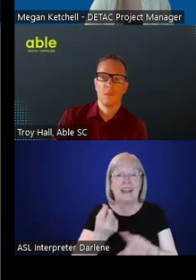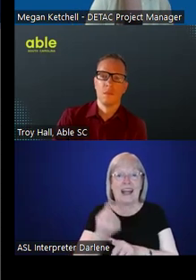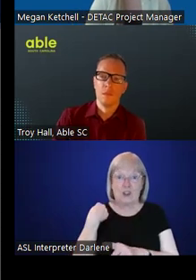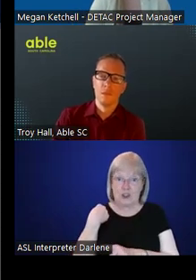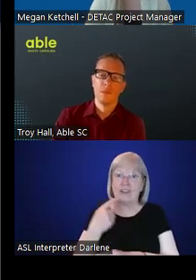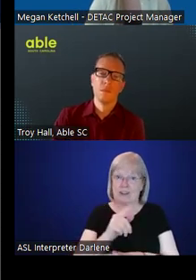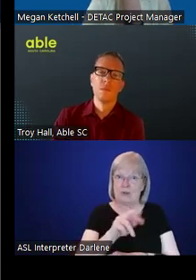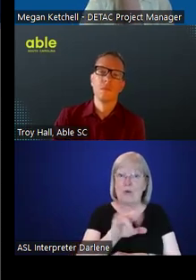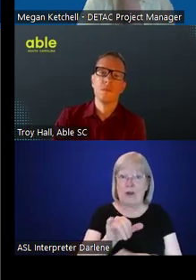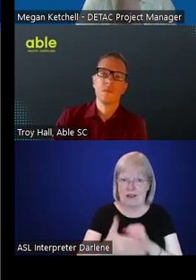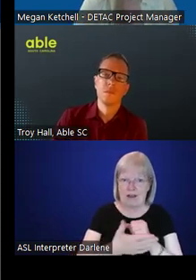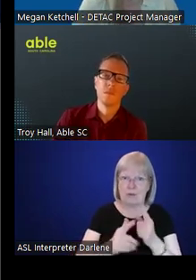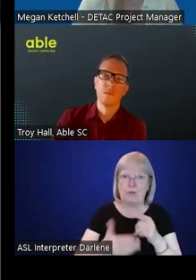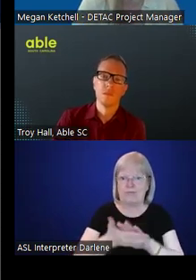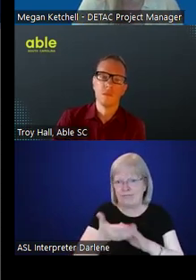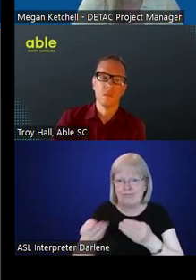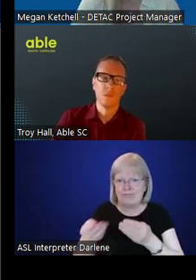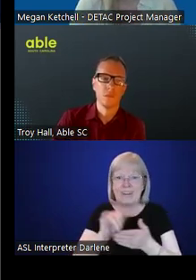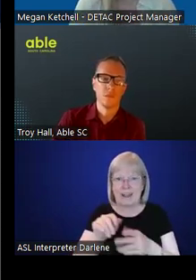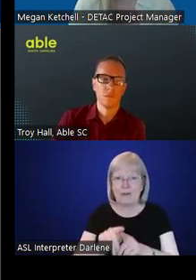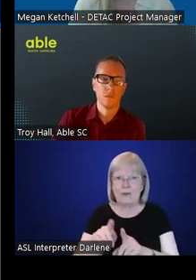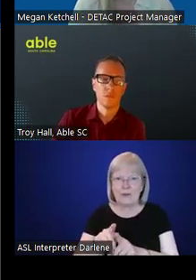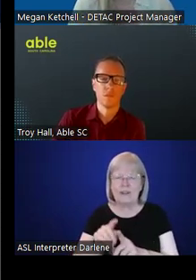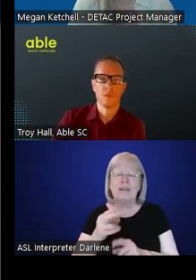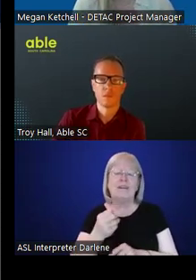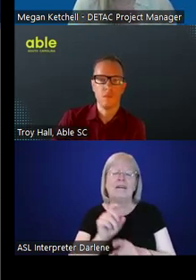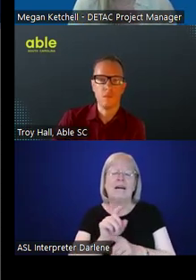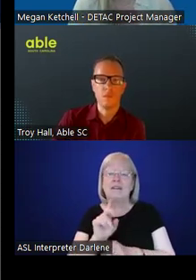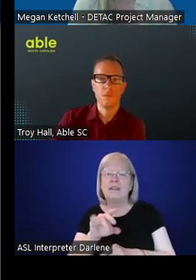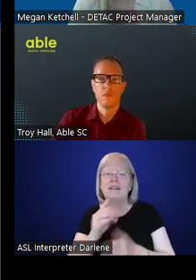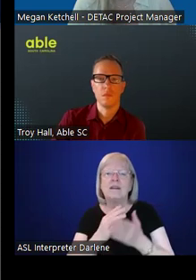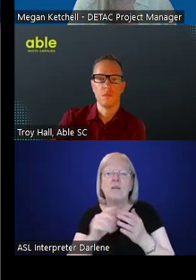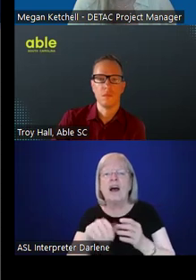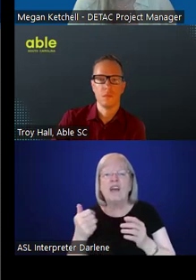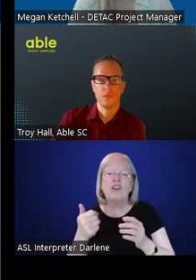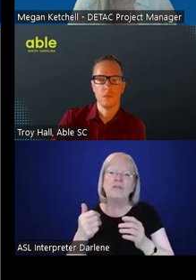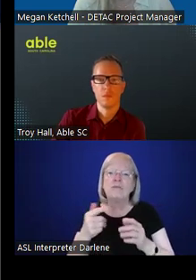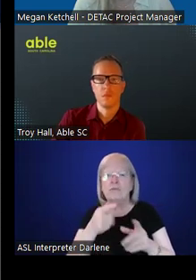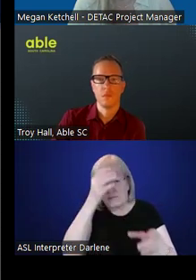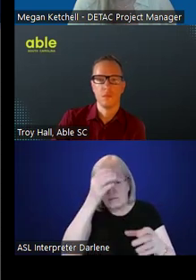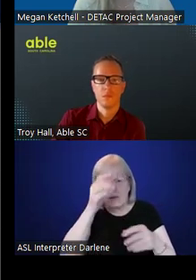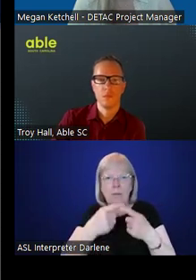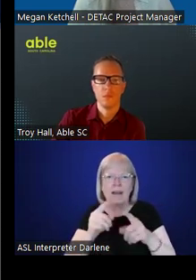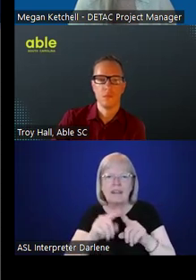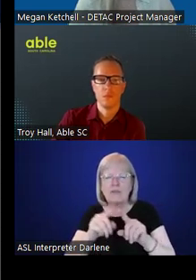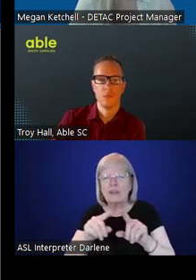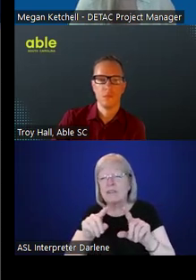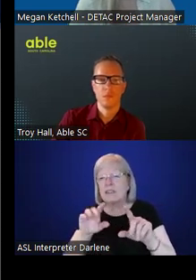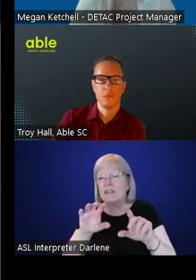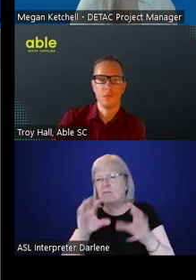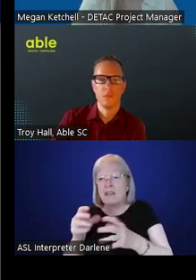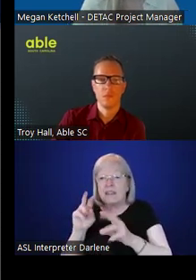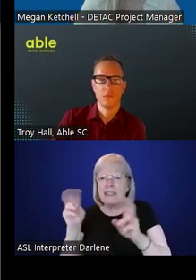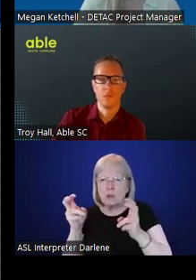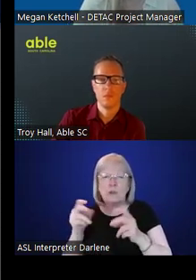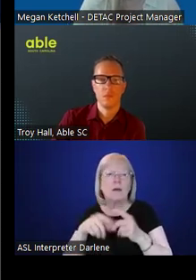facilitate that as well, and he's also done some other subject matter expert presentations for us at the DTAC. So I